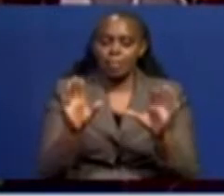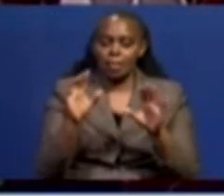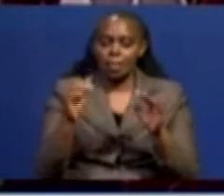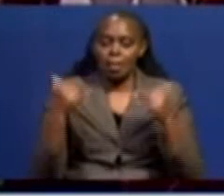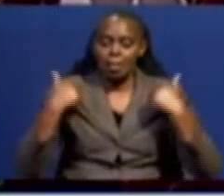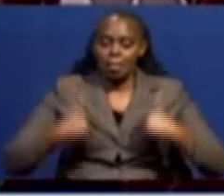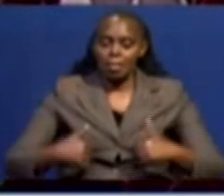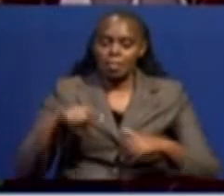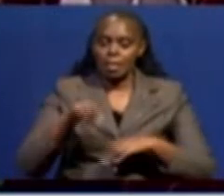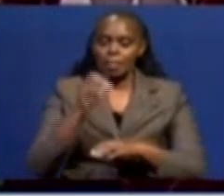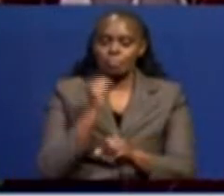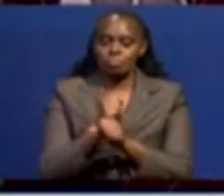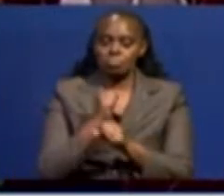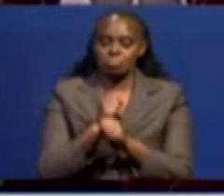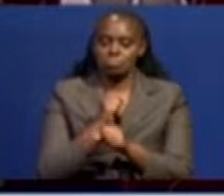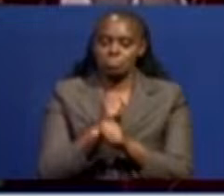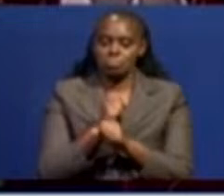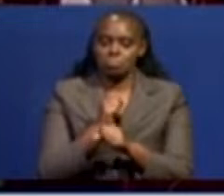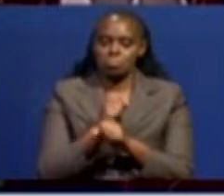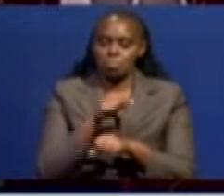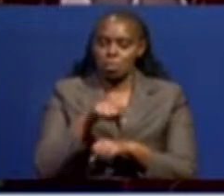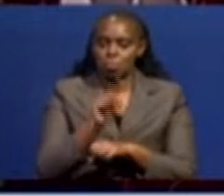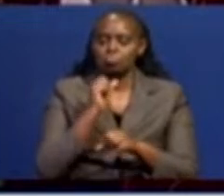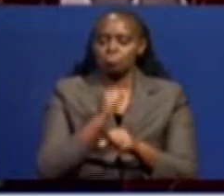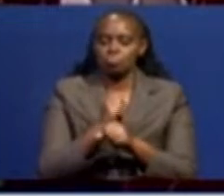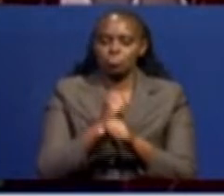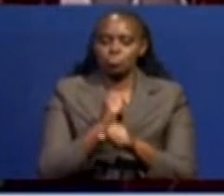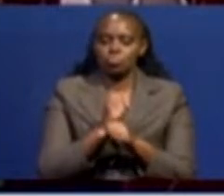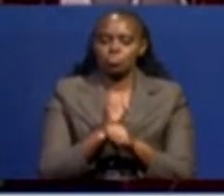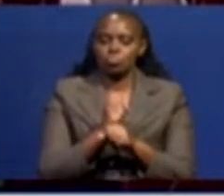took an initiative as